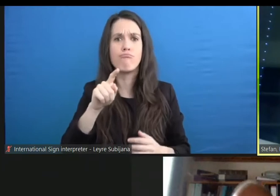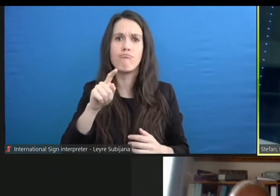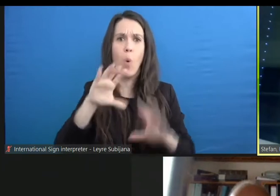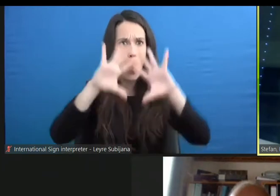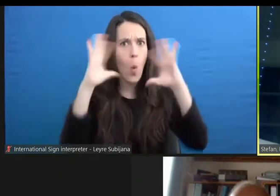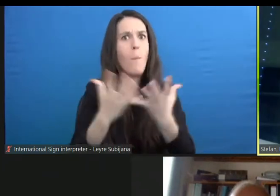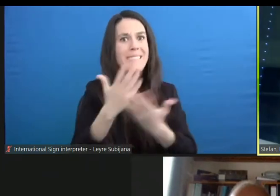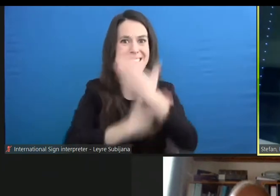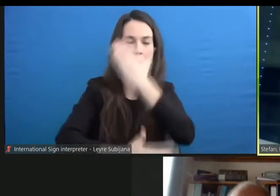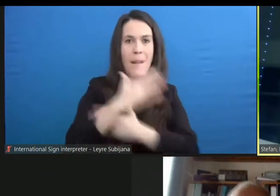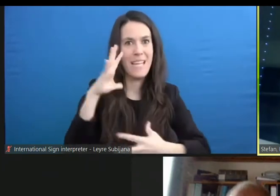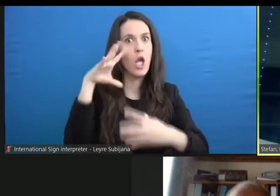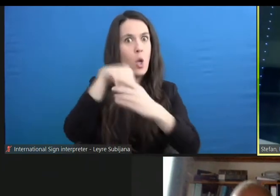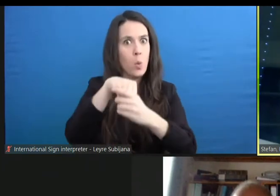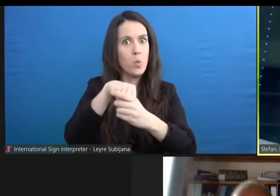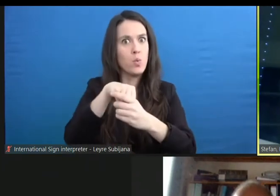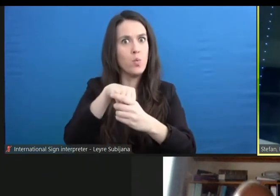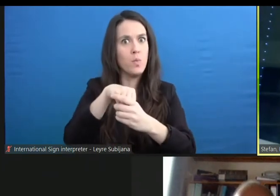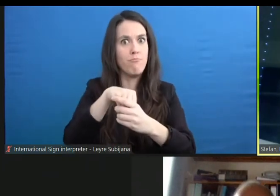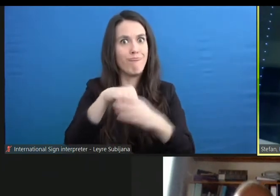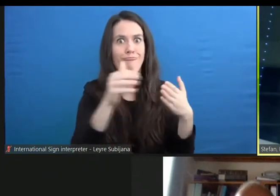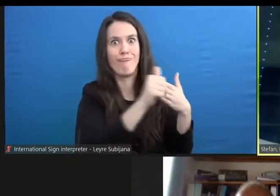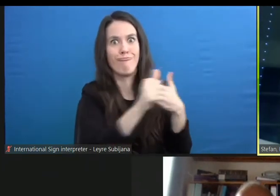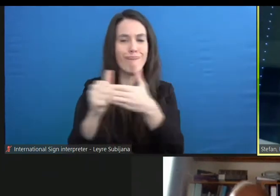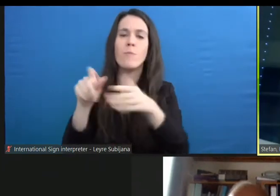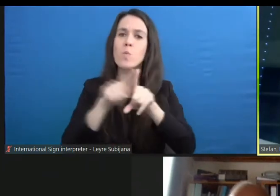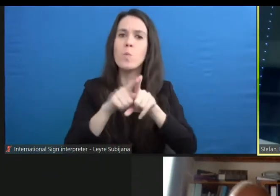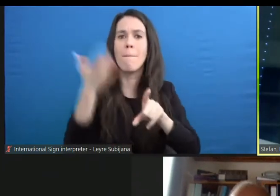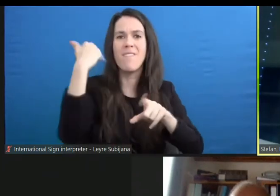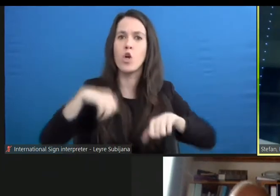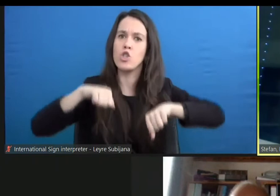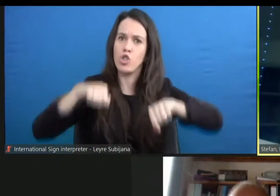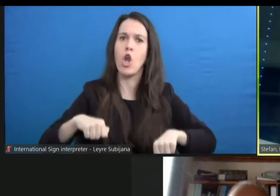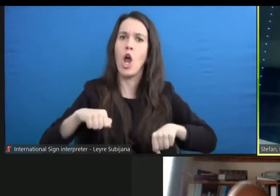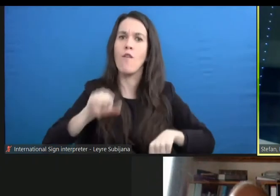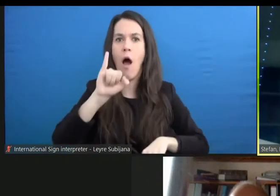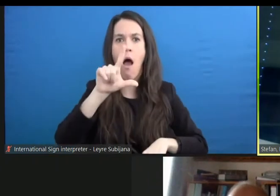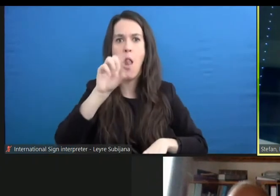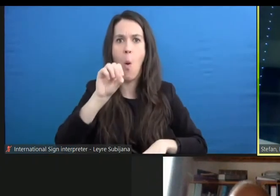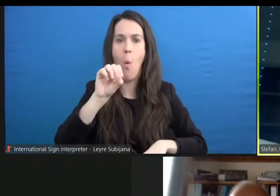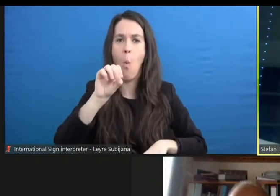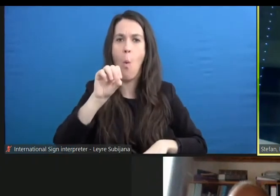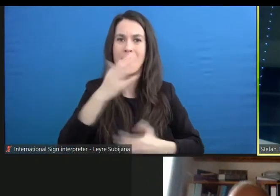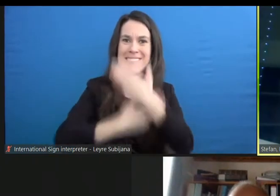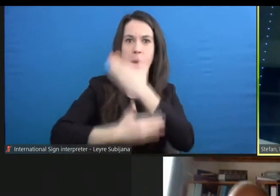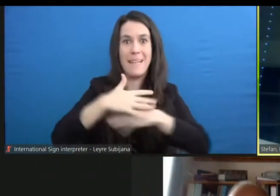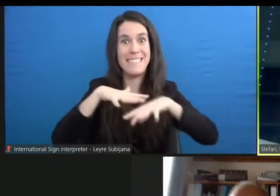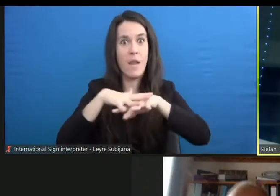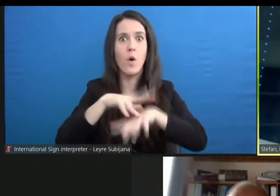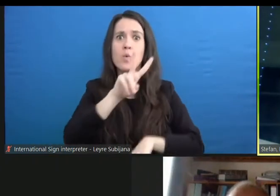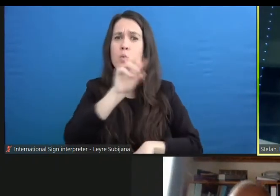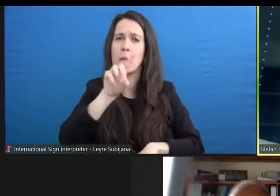you. Yves was also chair of the ILO Global Business Disability Network back in 2019 and has always been a very